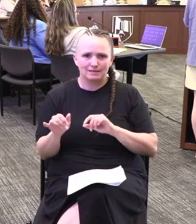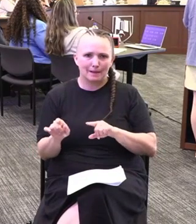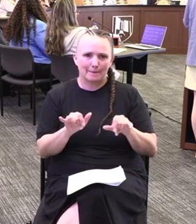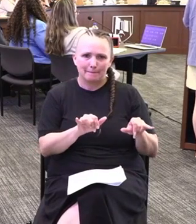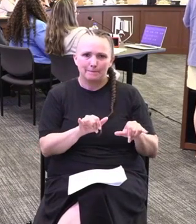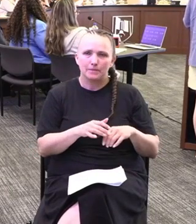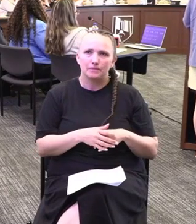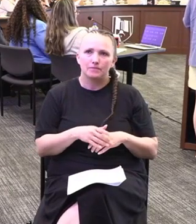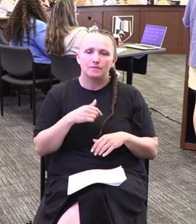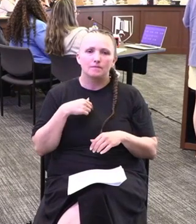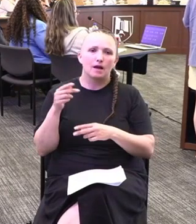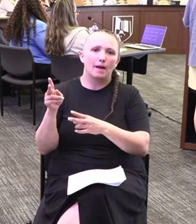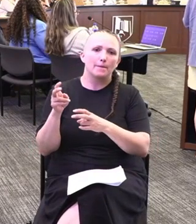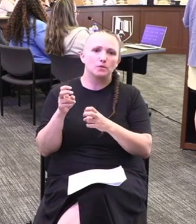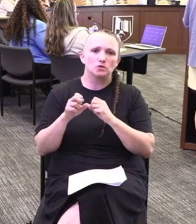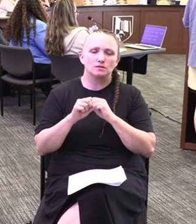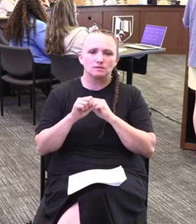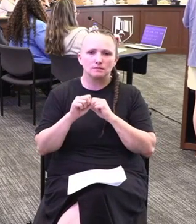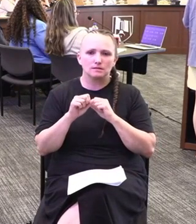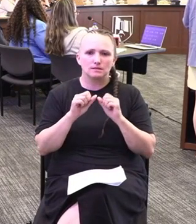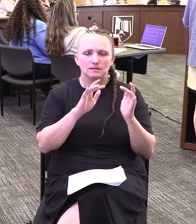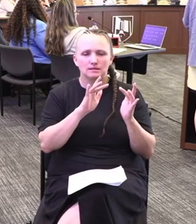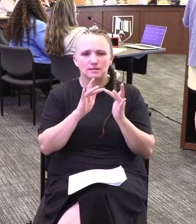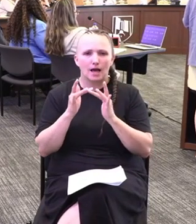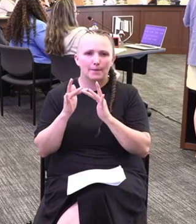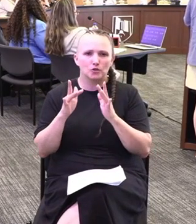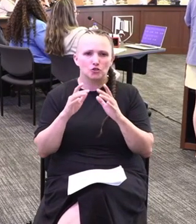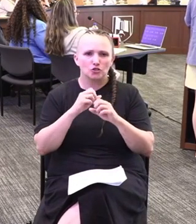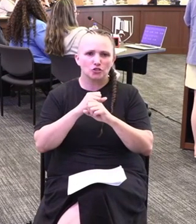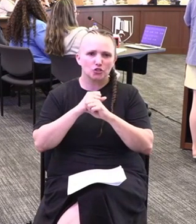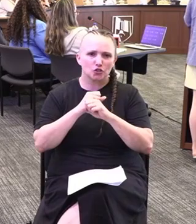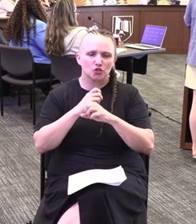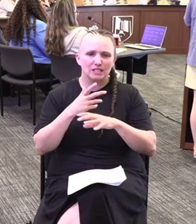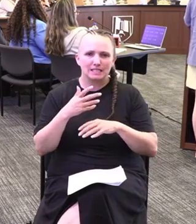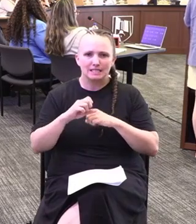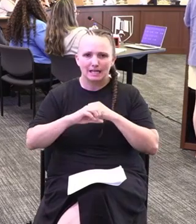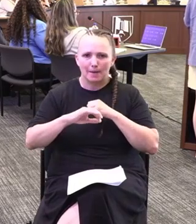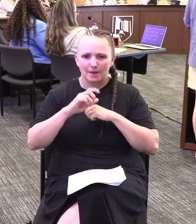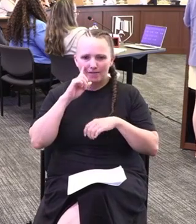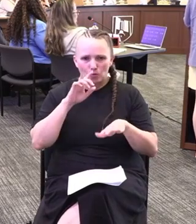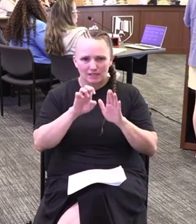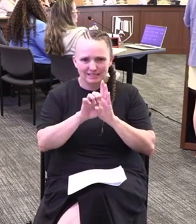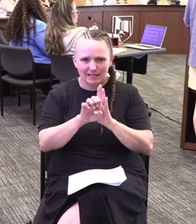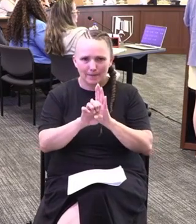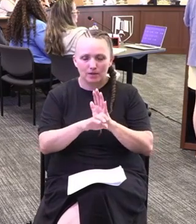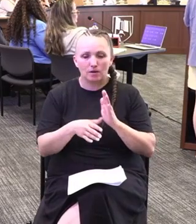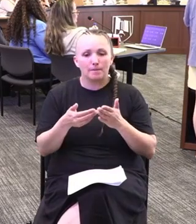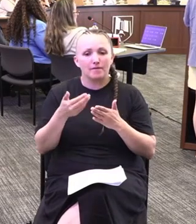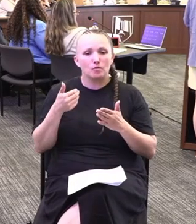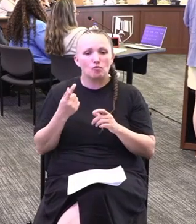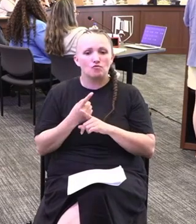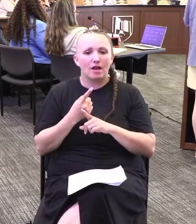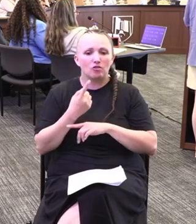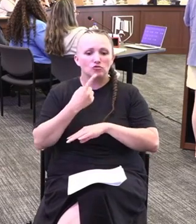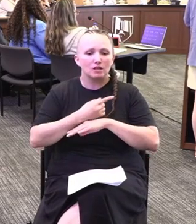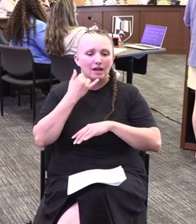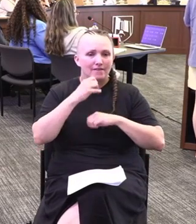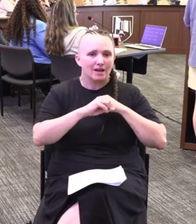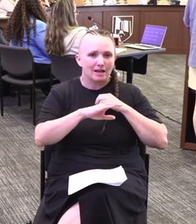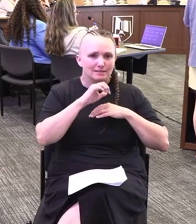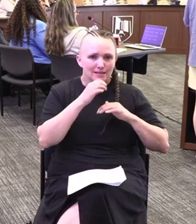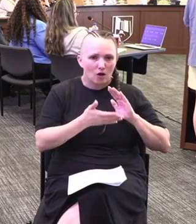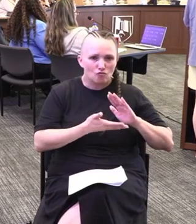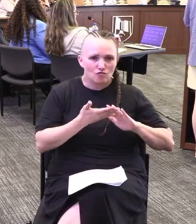a cybersecurity campaign for you, for example. Before, on a regular day when the ad's not running, the regular